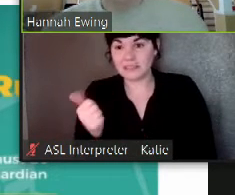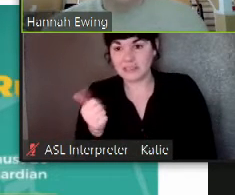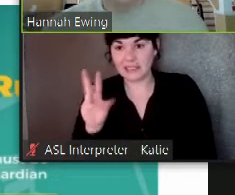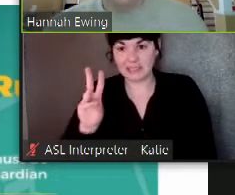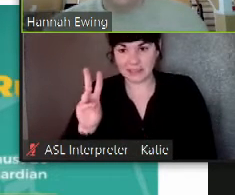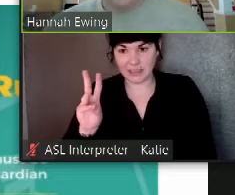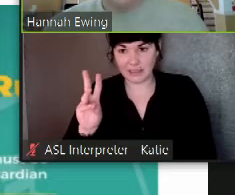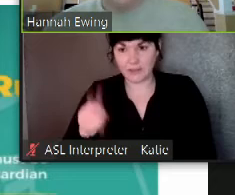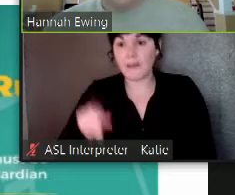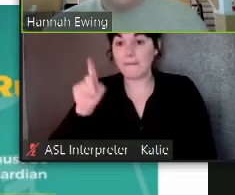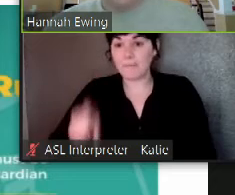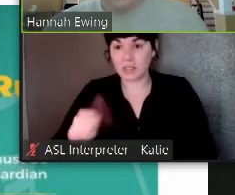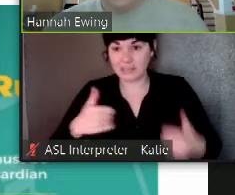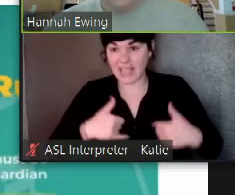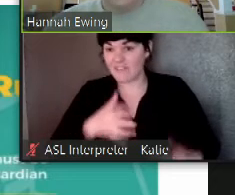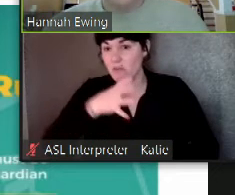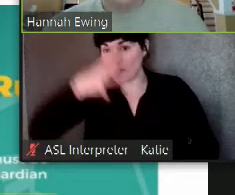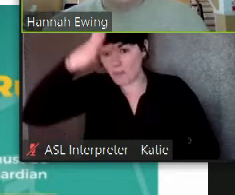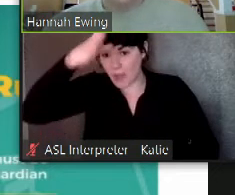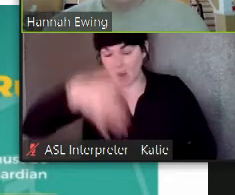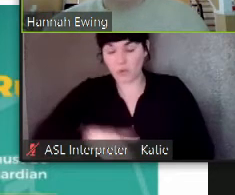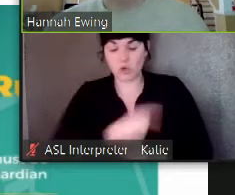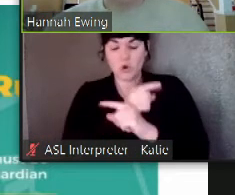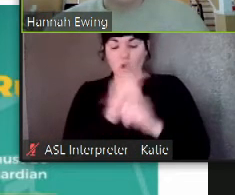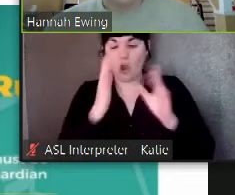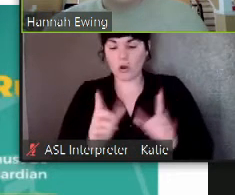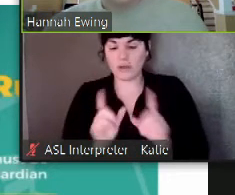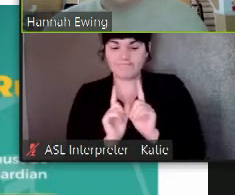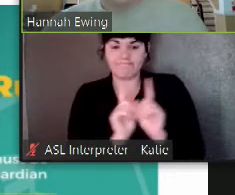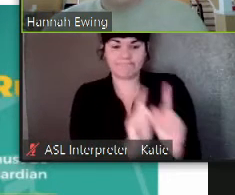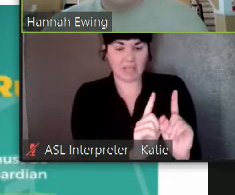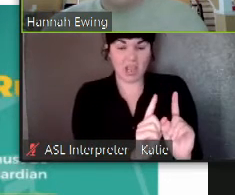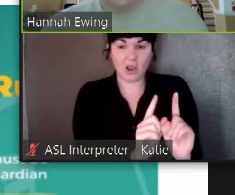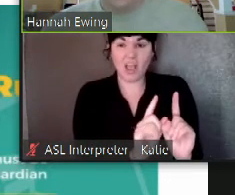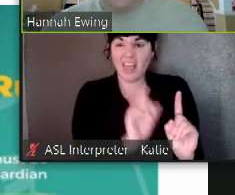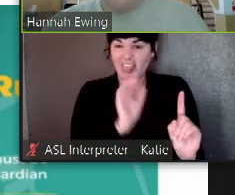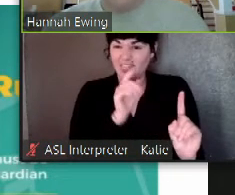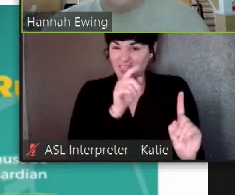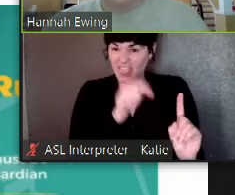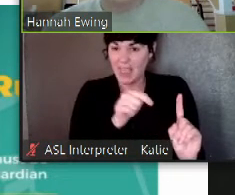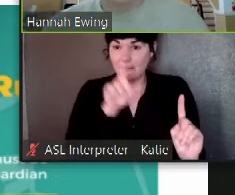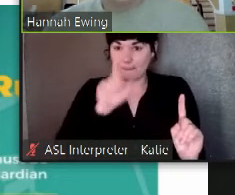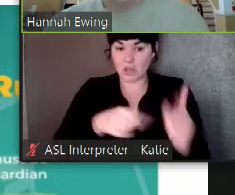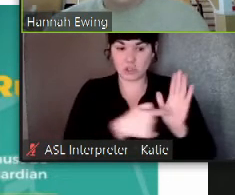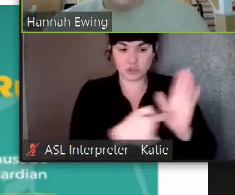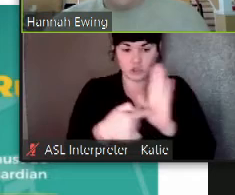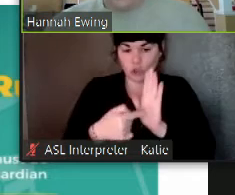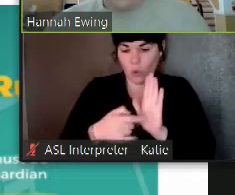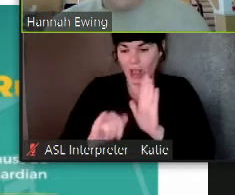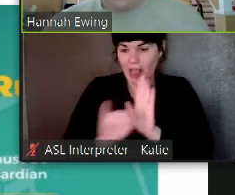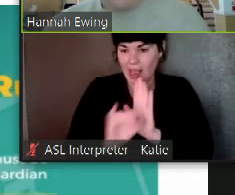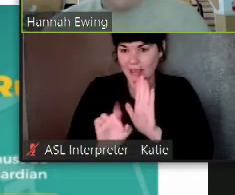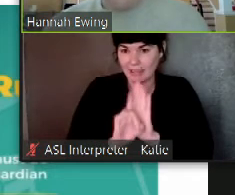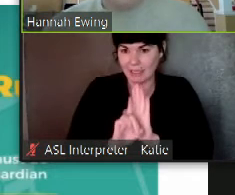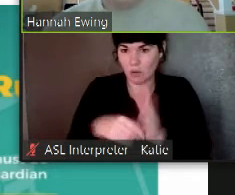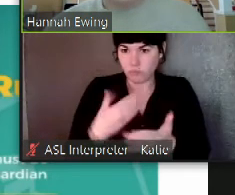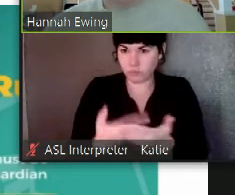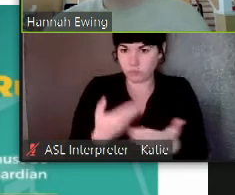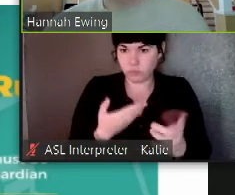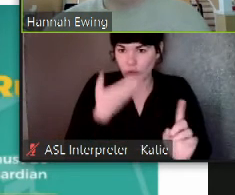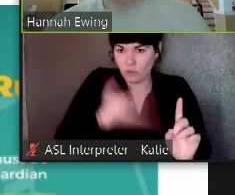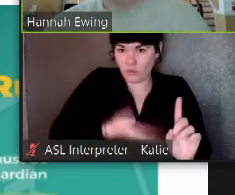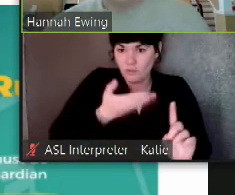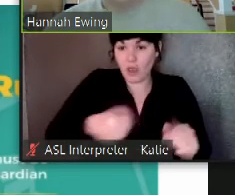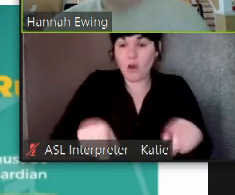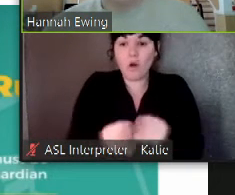The parent or guardian must show the ID, and they also must fill out a written consent form. It's also another reminder that